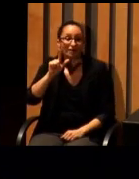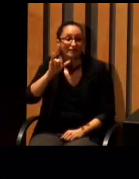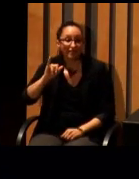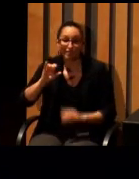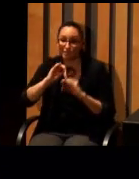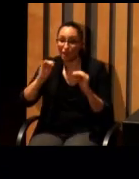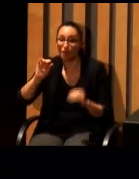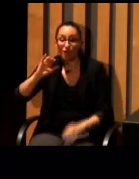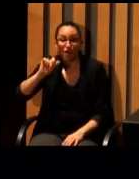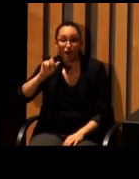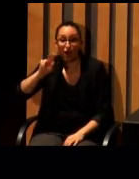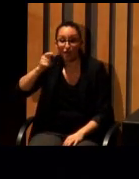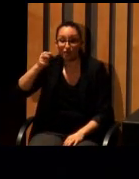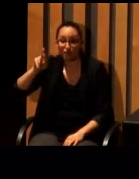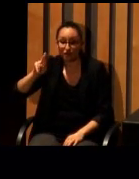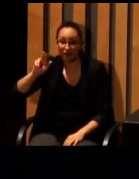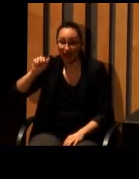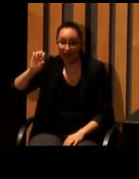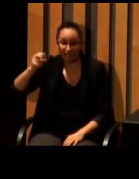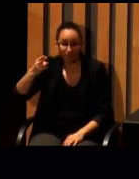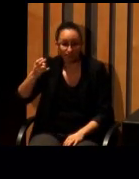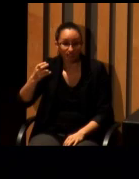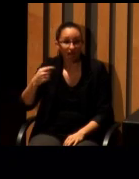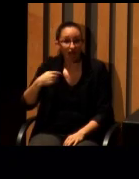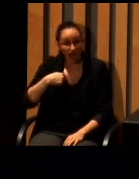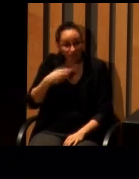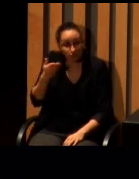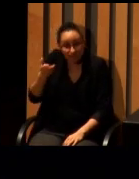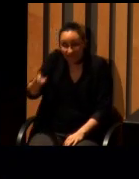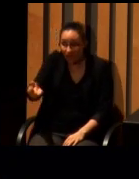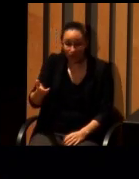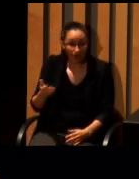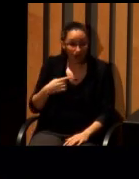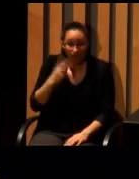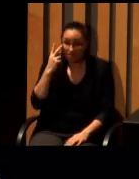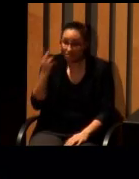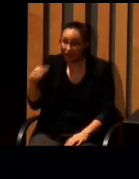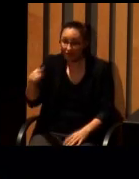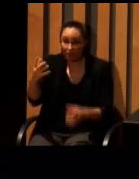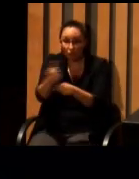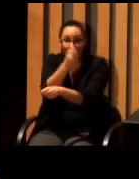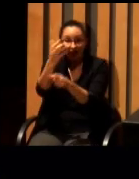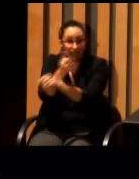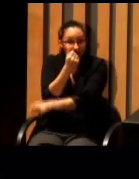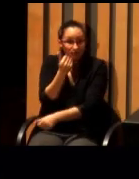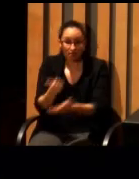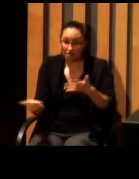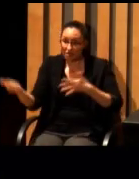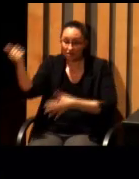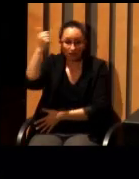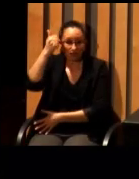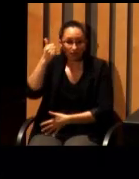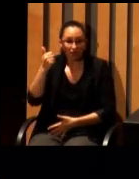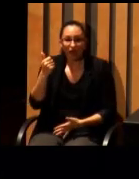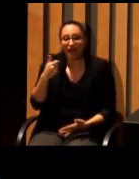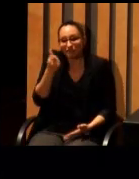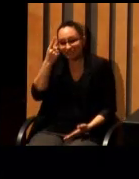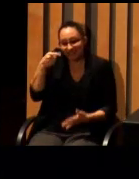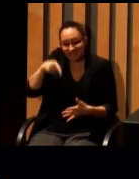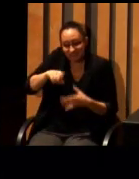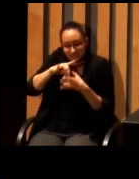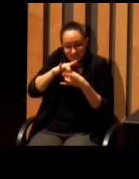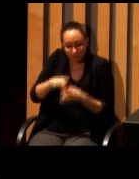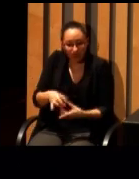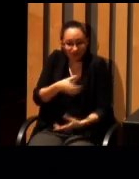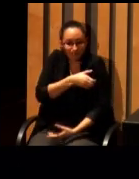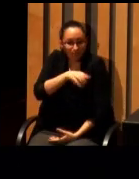were fought and won in many ways. But I reject the notion that this has to be all about economic empowerment,